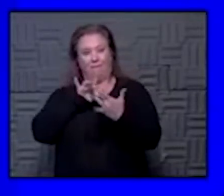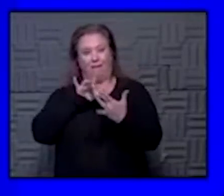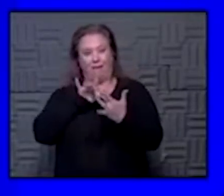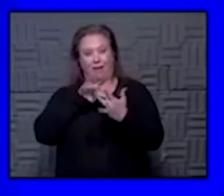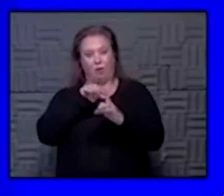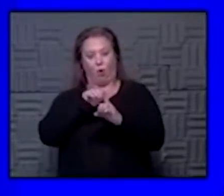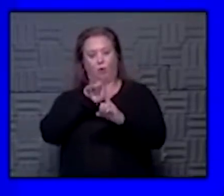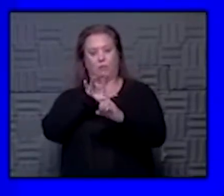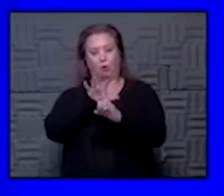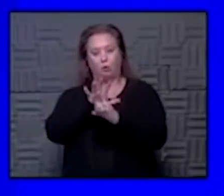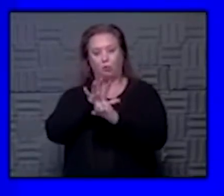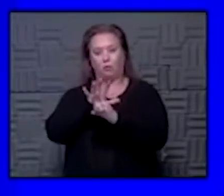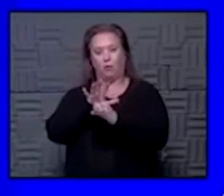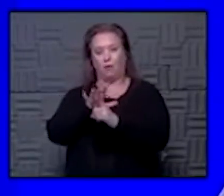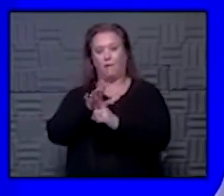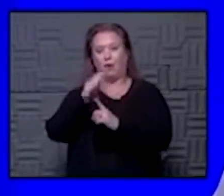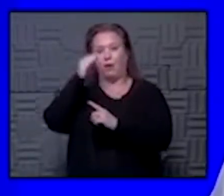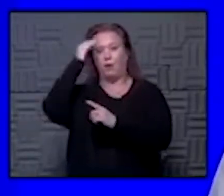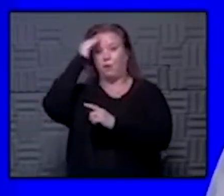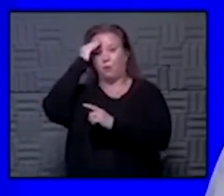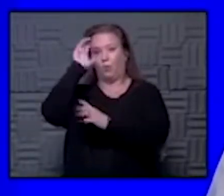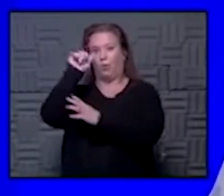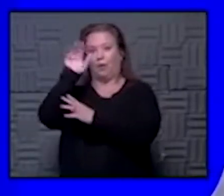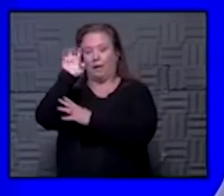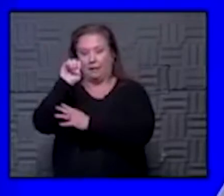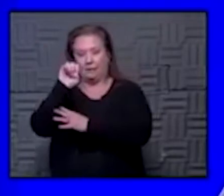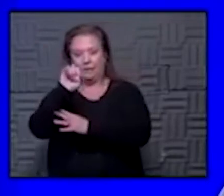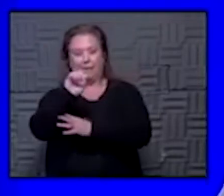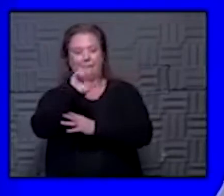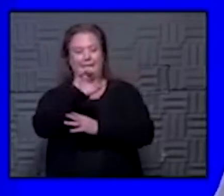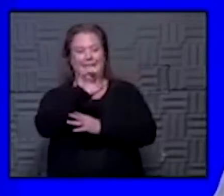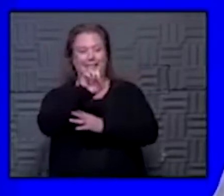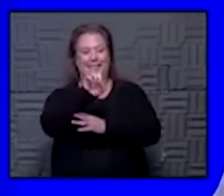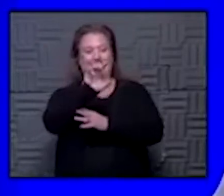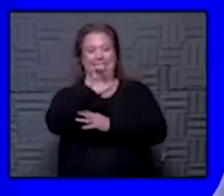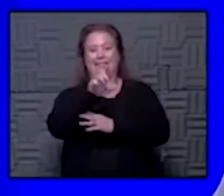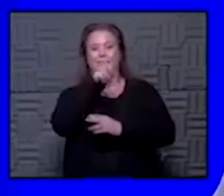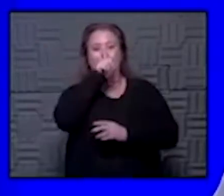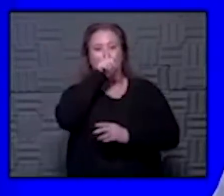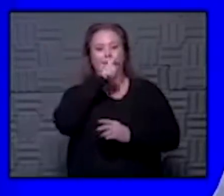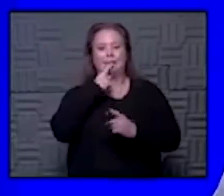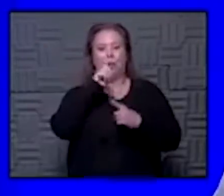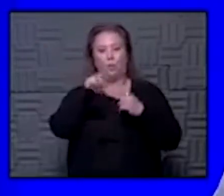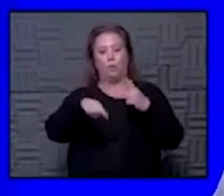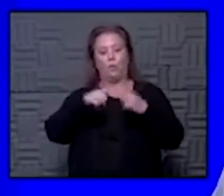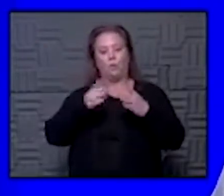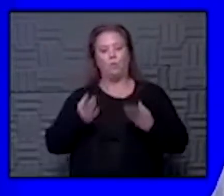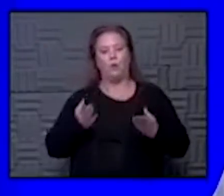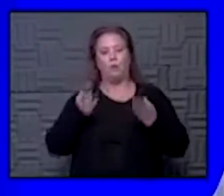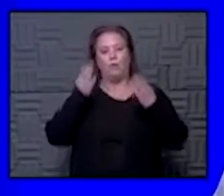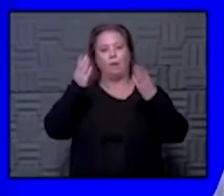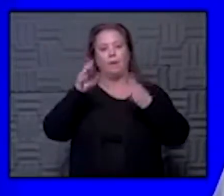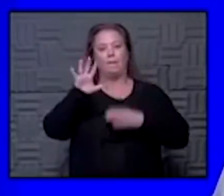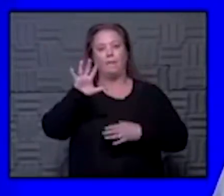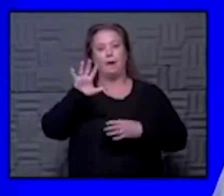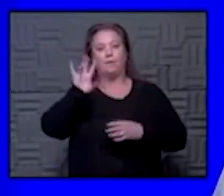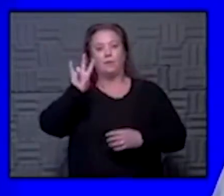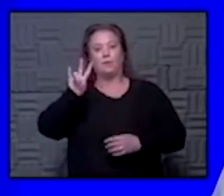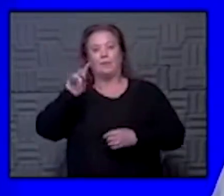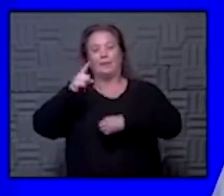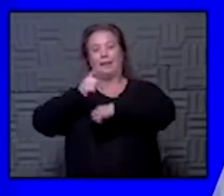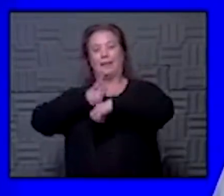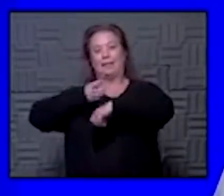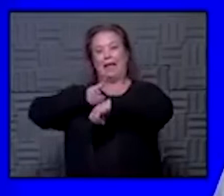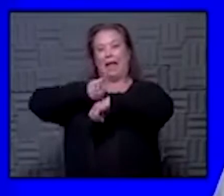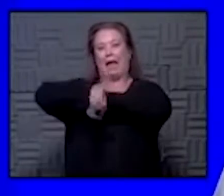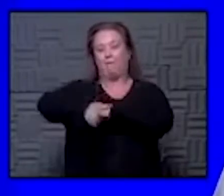an exposure of a known case. Unfortunately, the CDC doesn't give any guidance on when. We would typically recommend 5 to 7 days